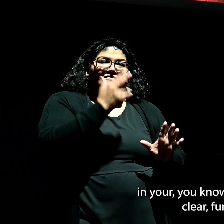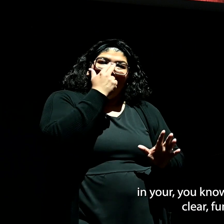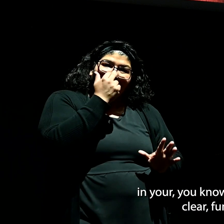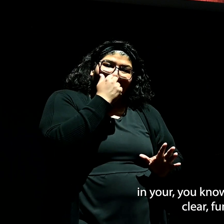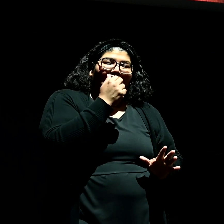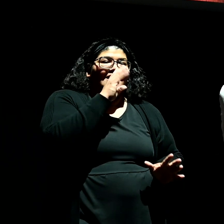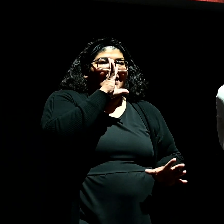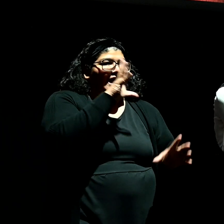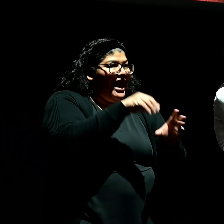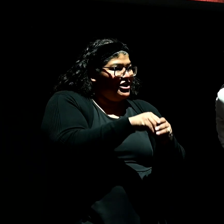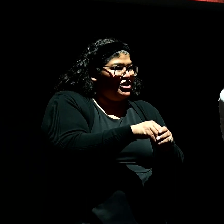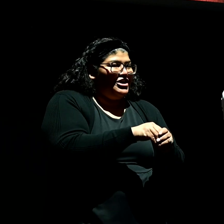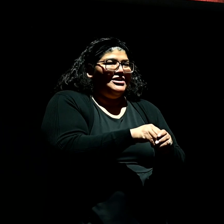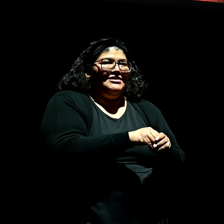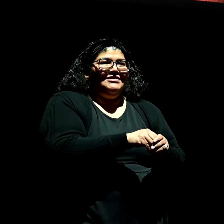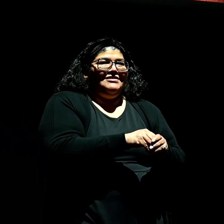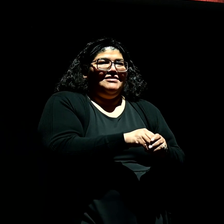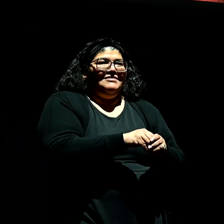funny, engaging.